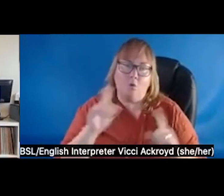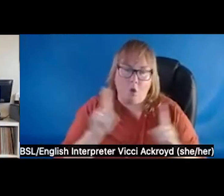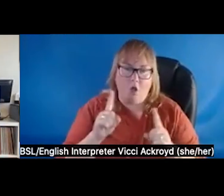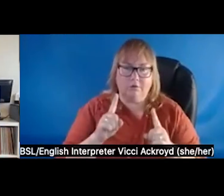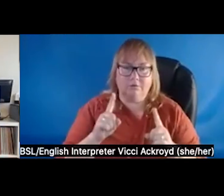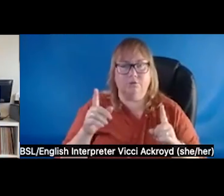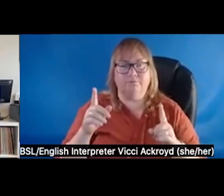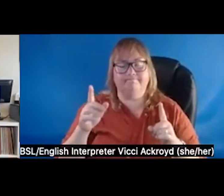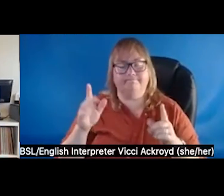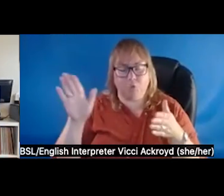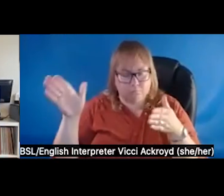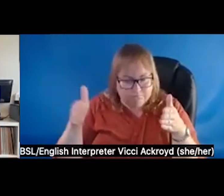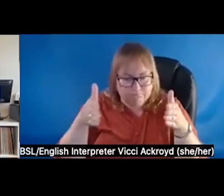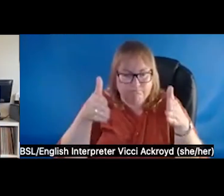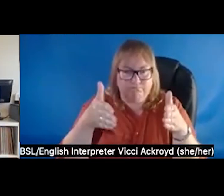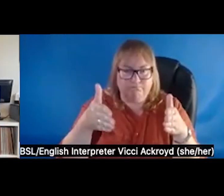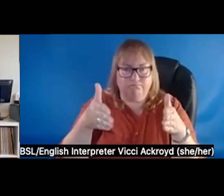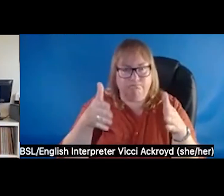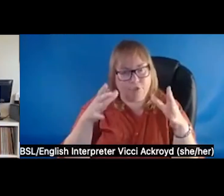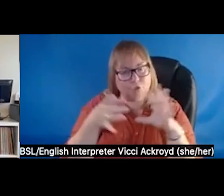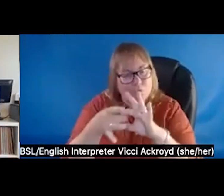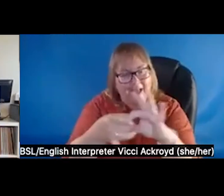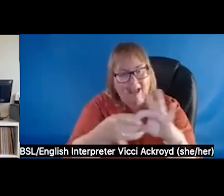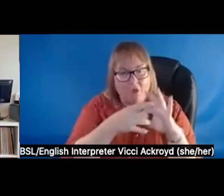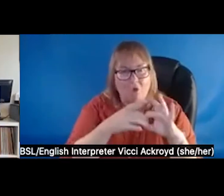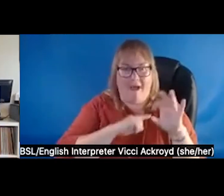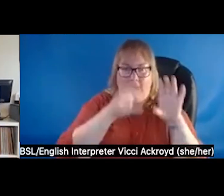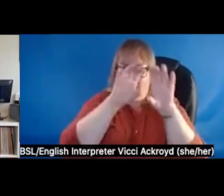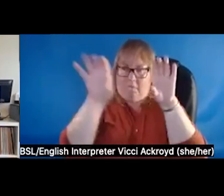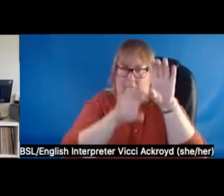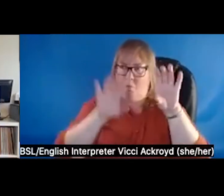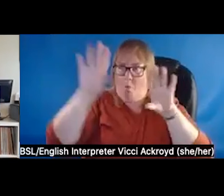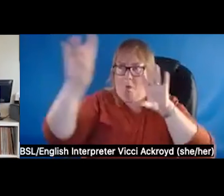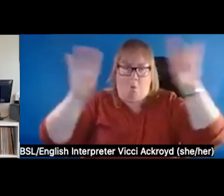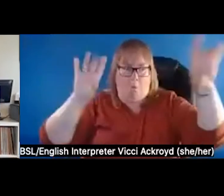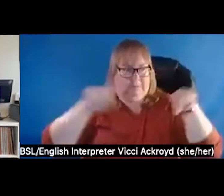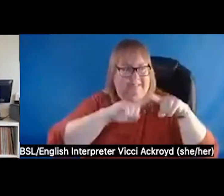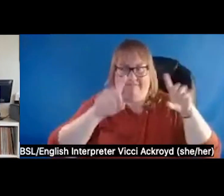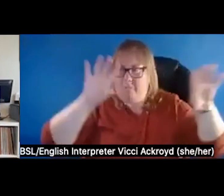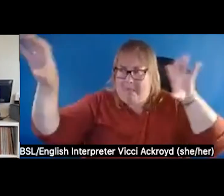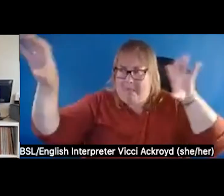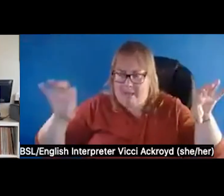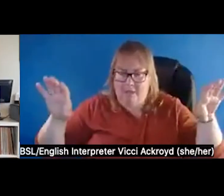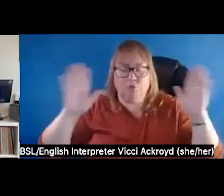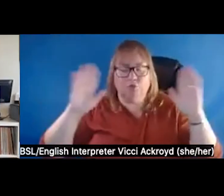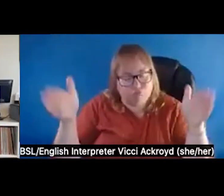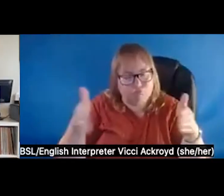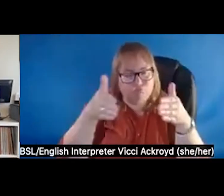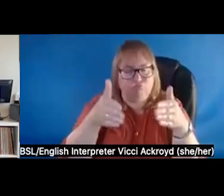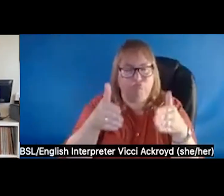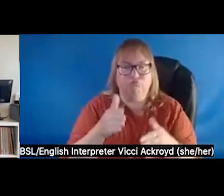together a little bit, because we're all in different places. And so one that I thought about doing tonight, a very simple